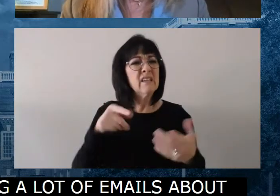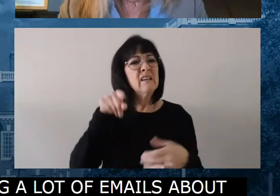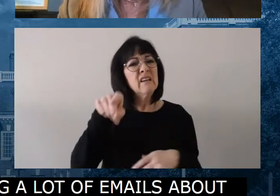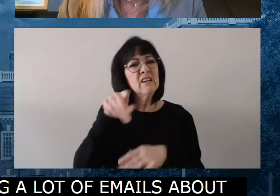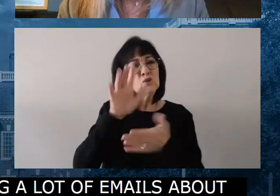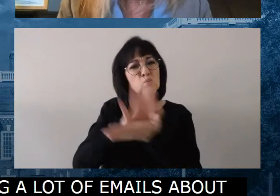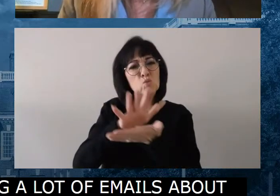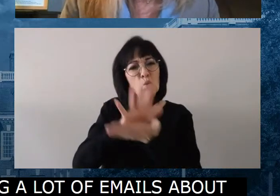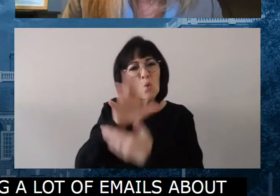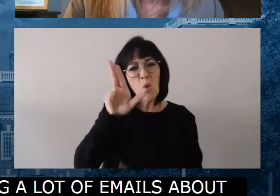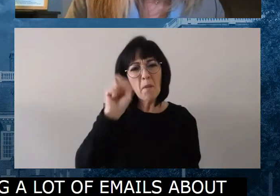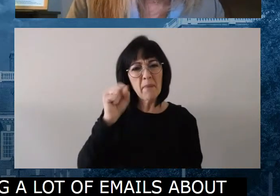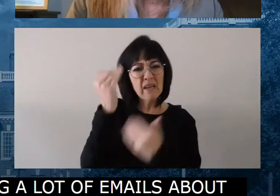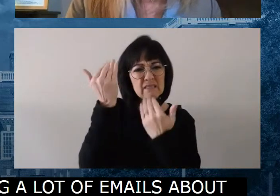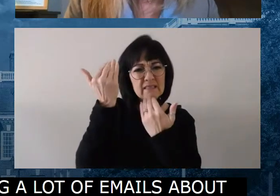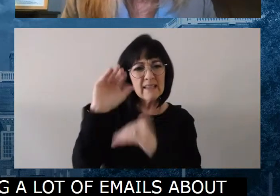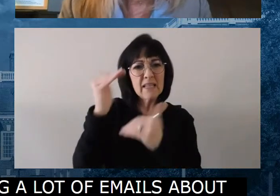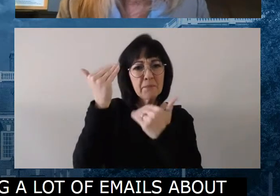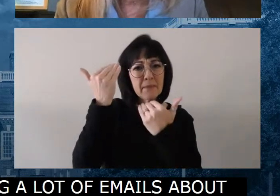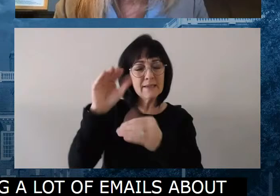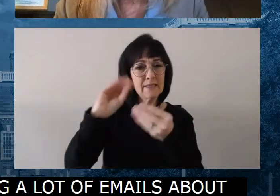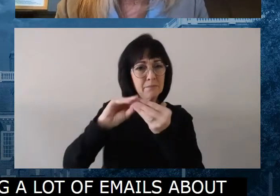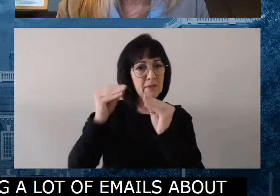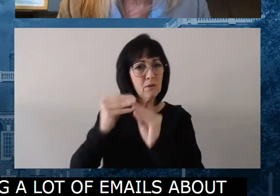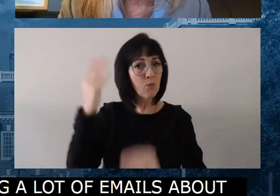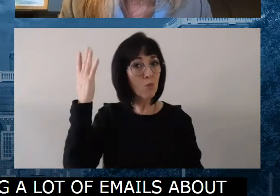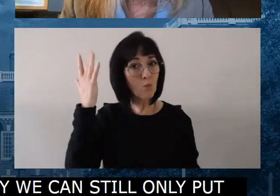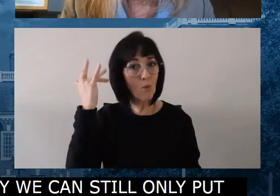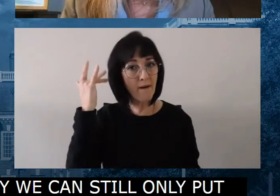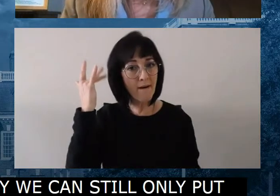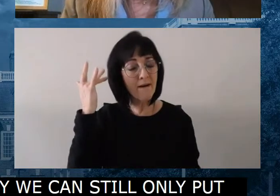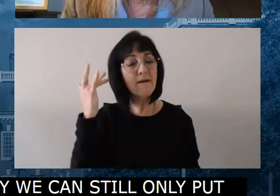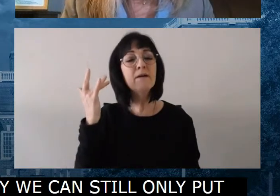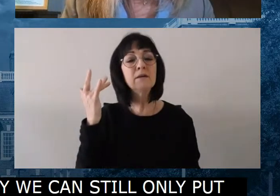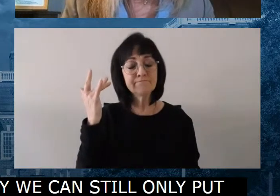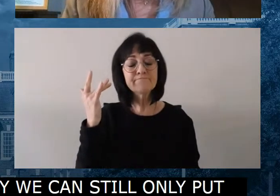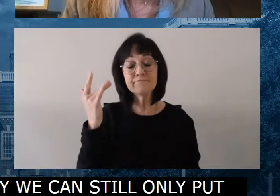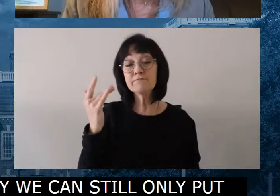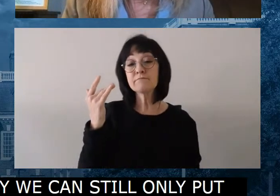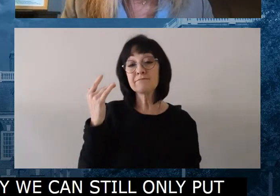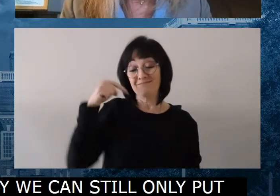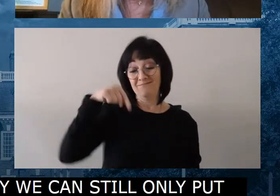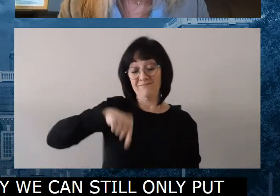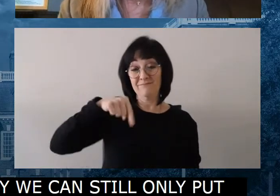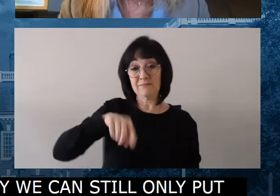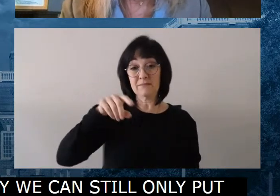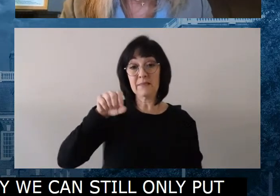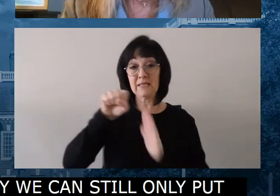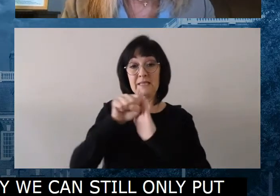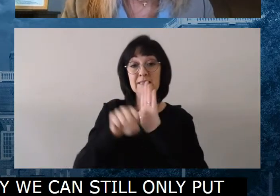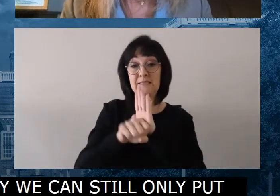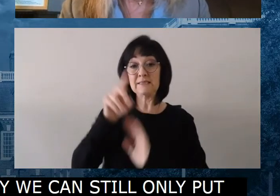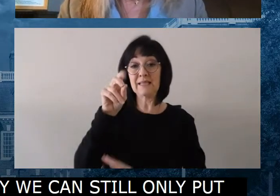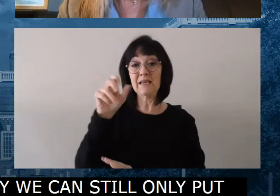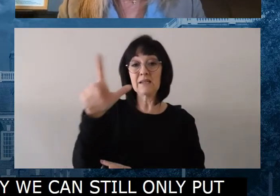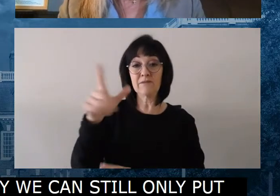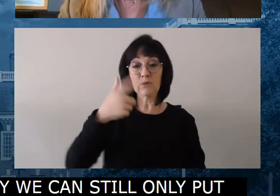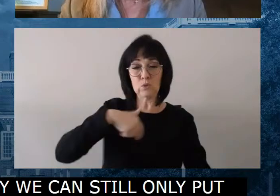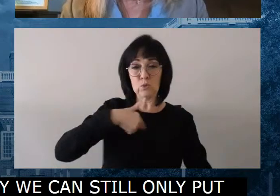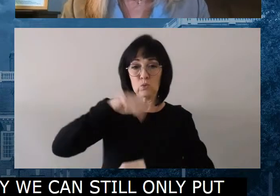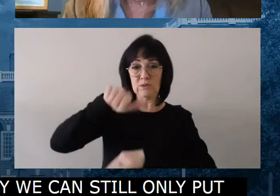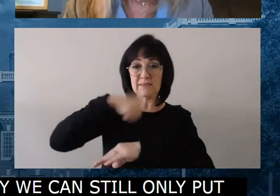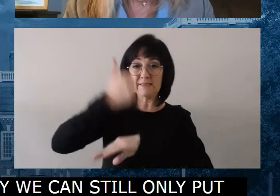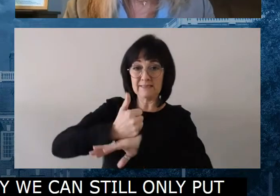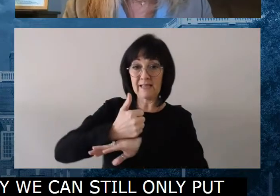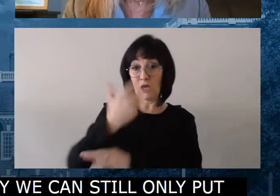on a bus? So because we in Delaware did adopt the 3 feet recommendation in